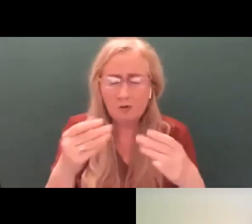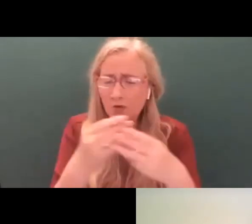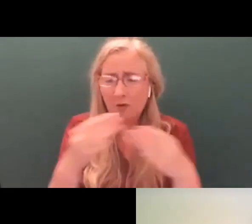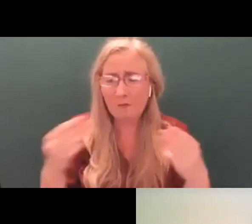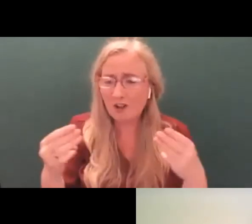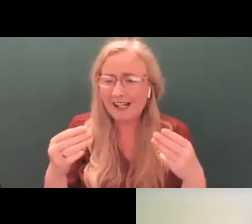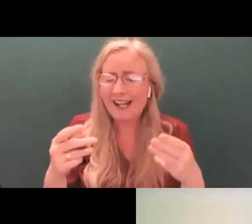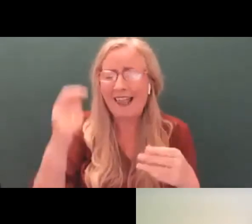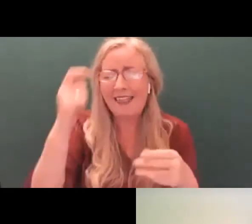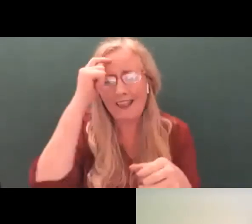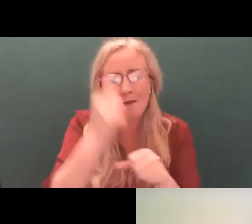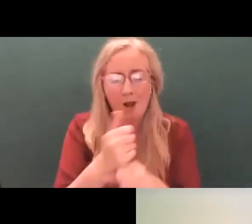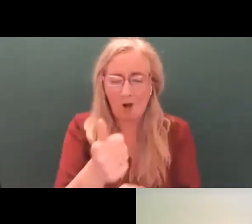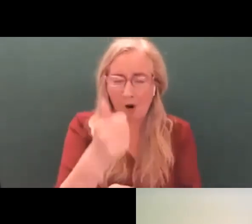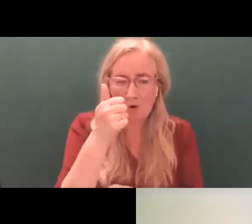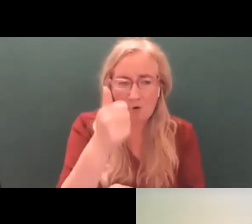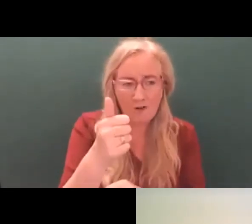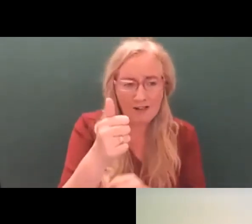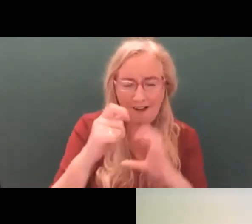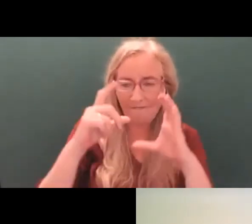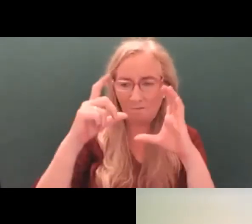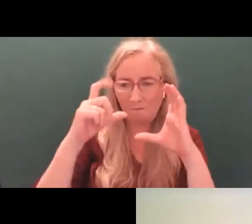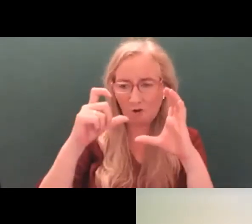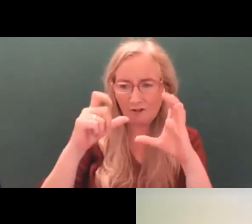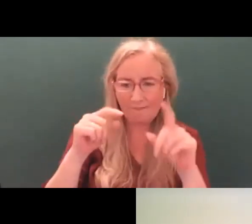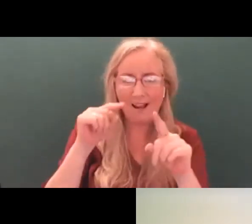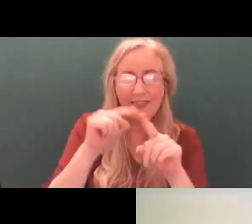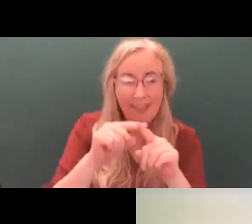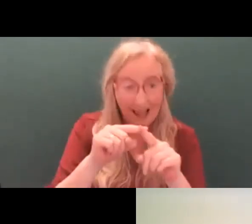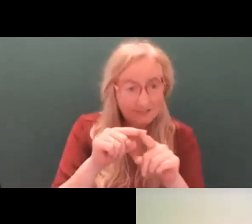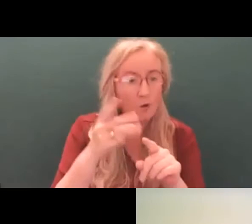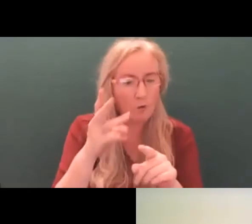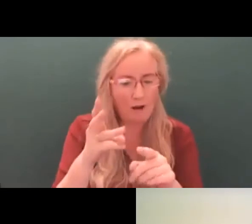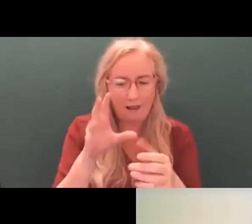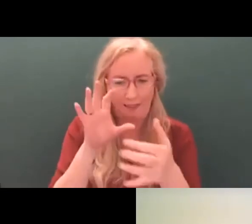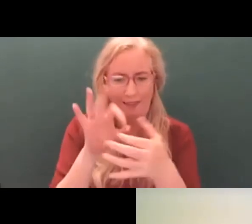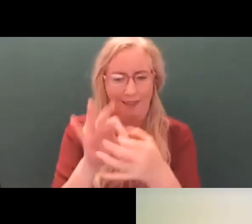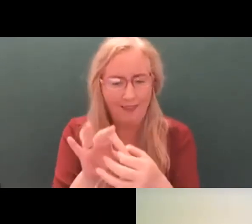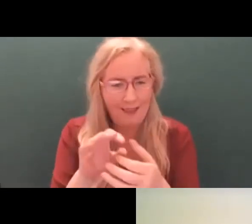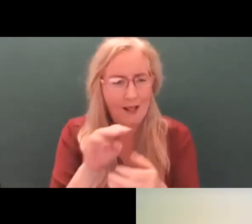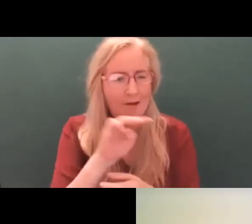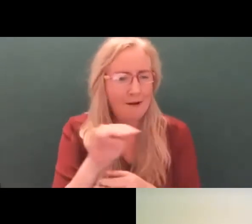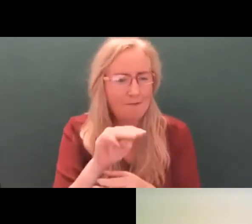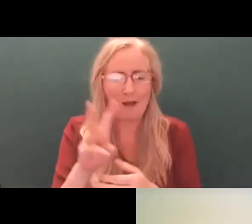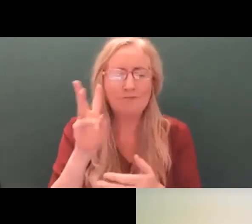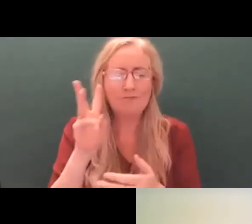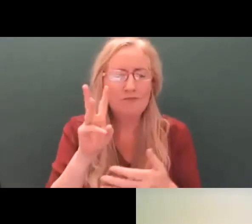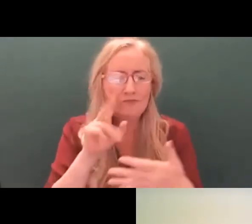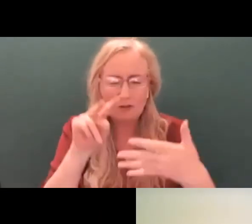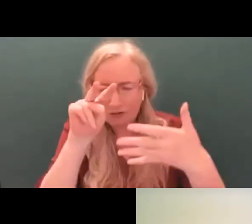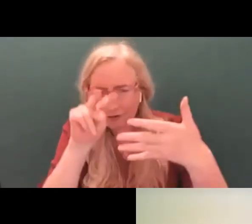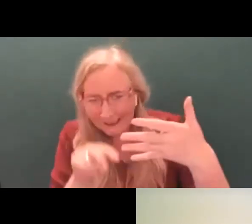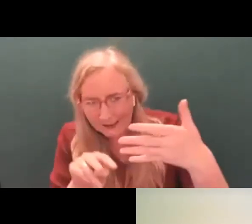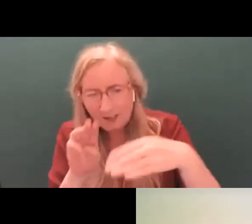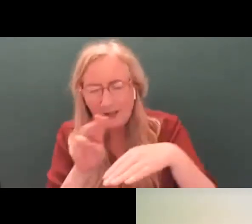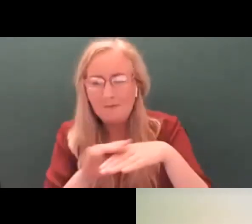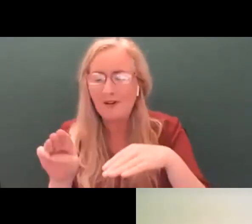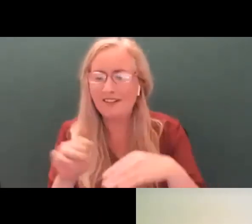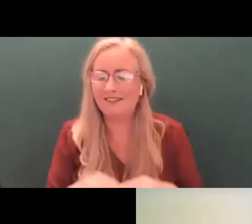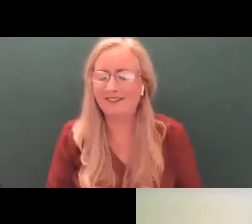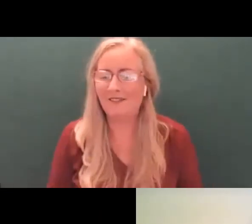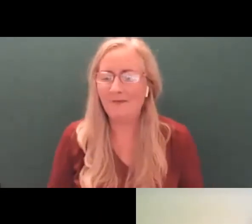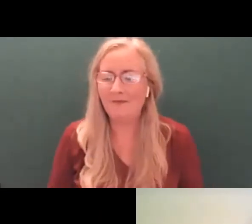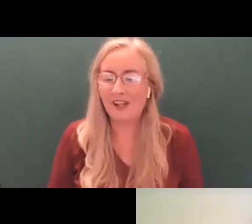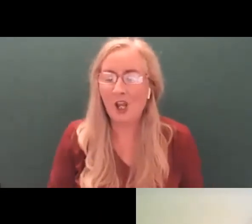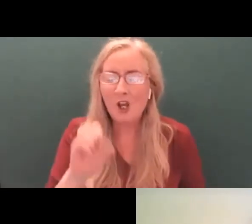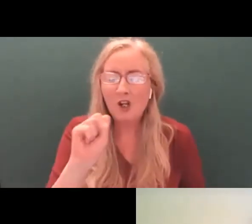a good photograph, that can often be the thing that will draw people in, and then they're prepared to read a little more. Shirley,